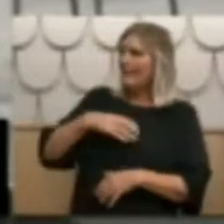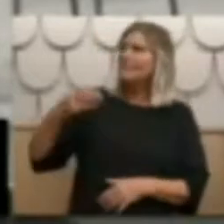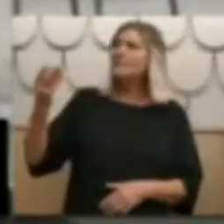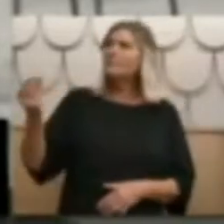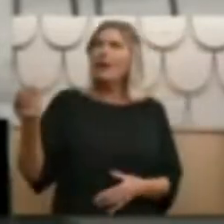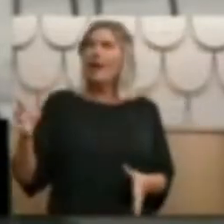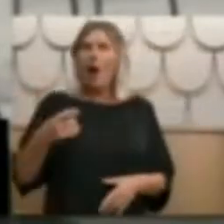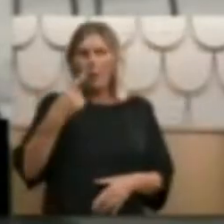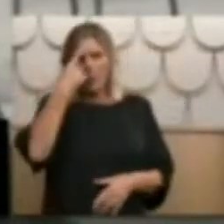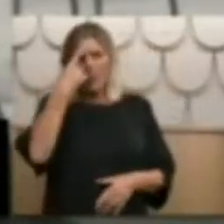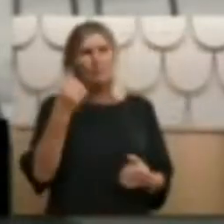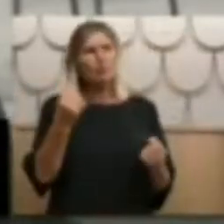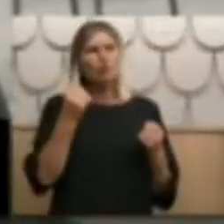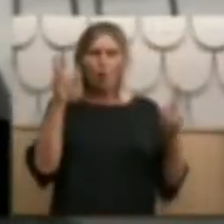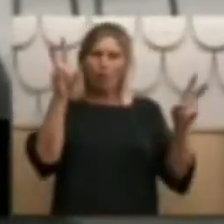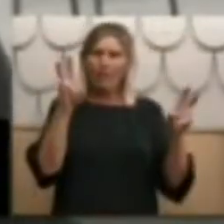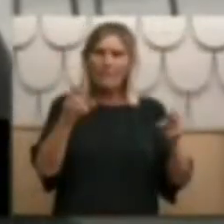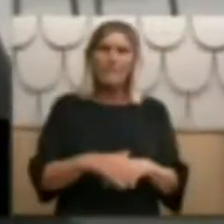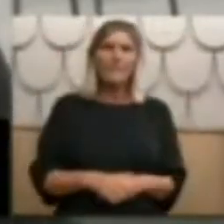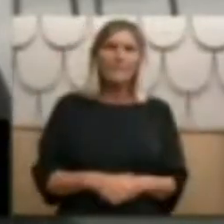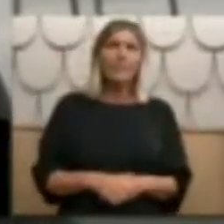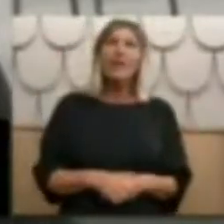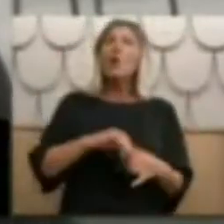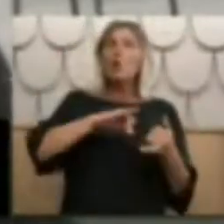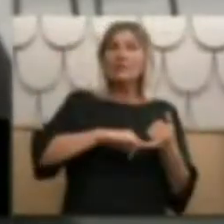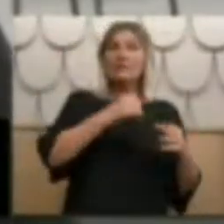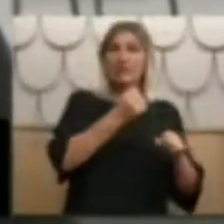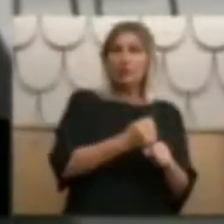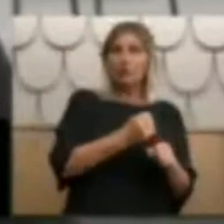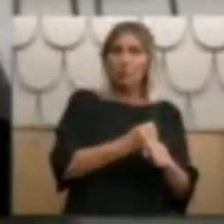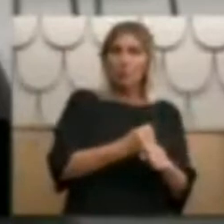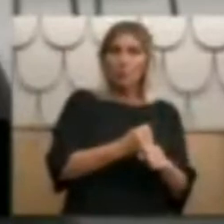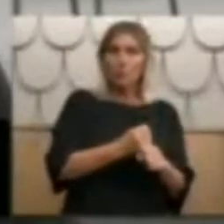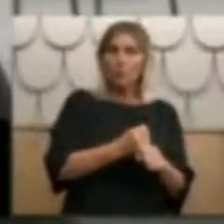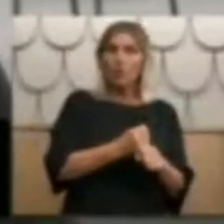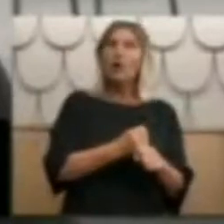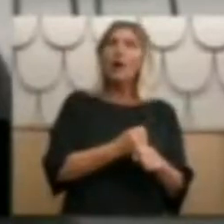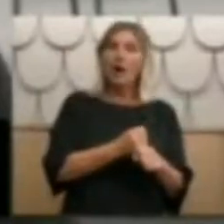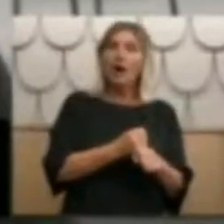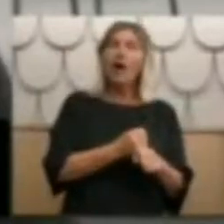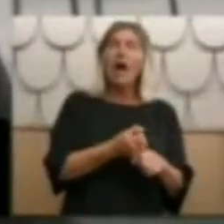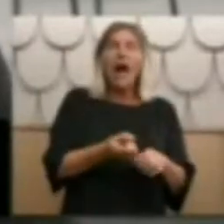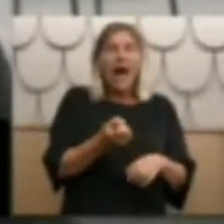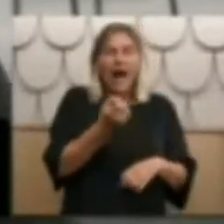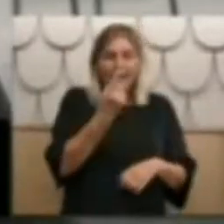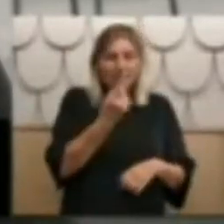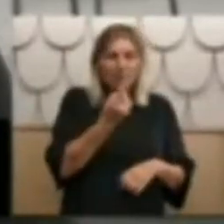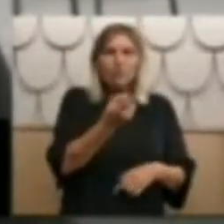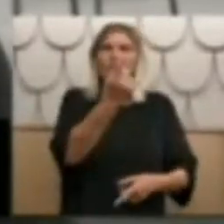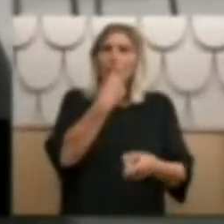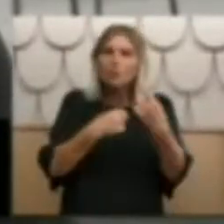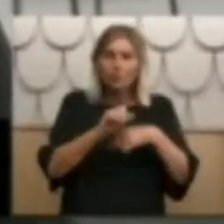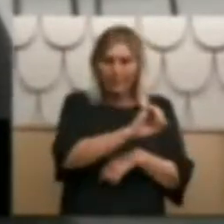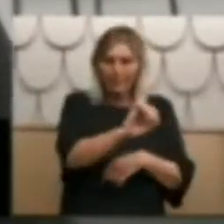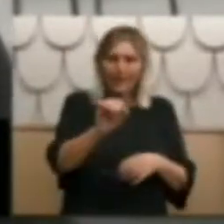very strongly. Even though the Solicitor General got what the claimants were saying, understood it,